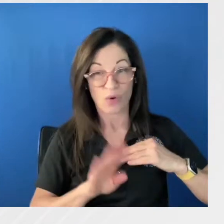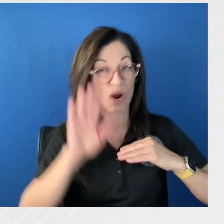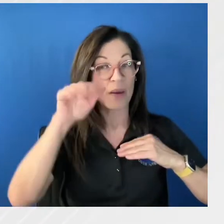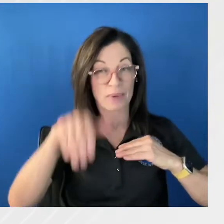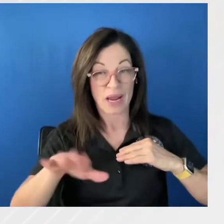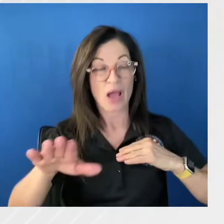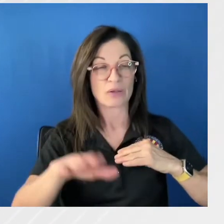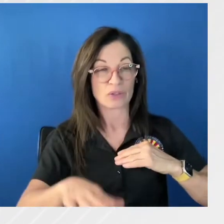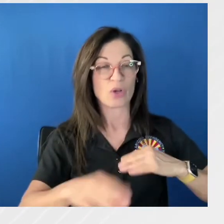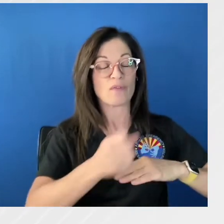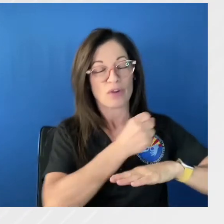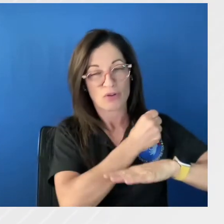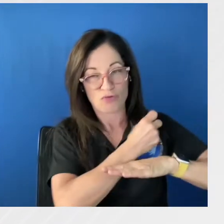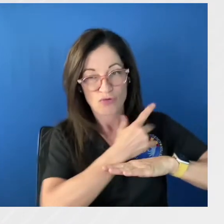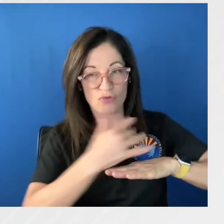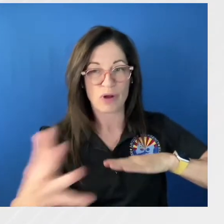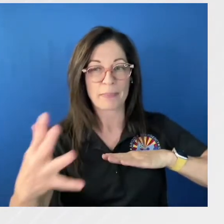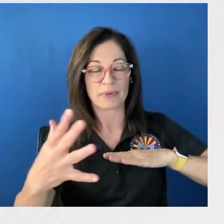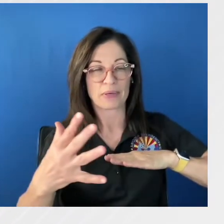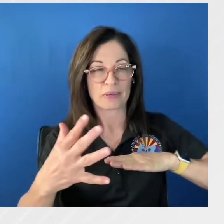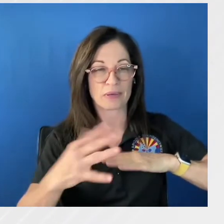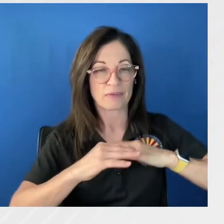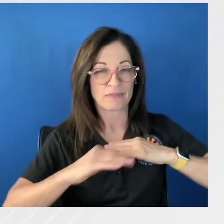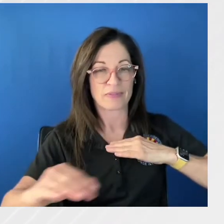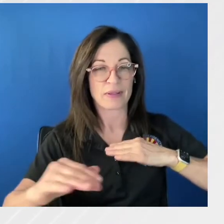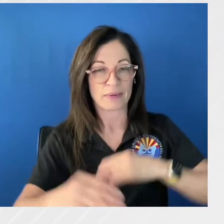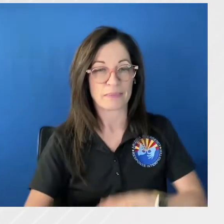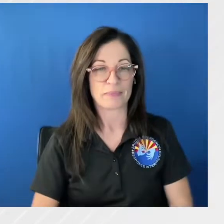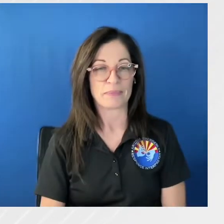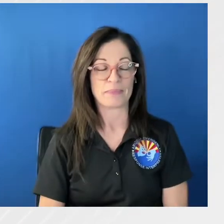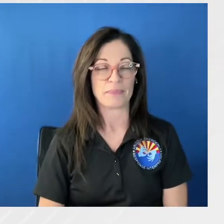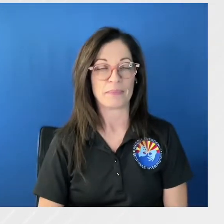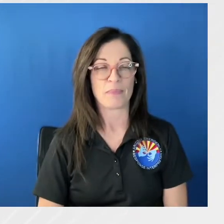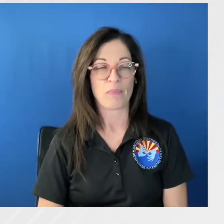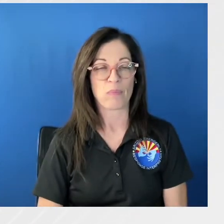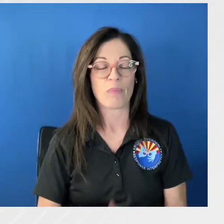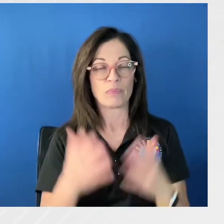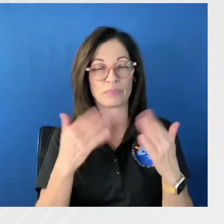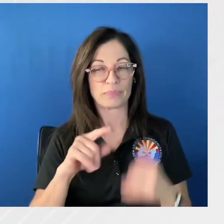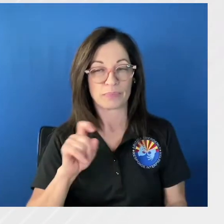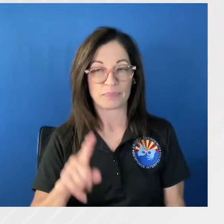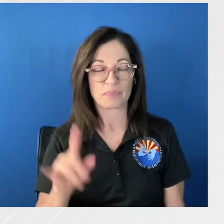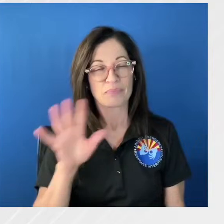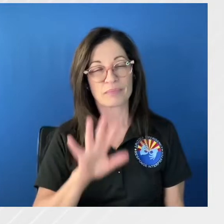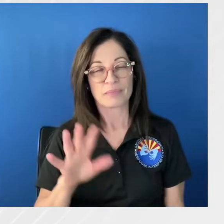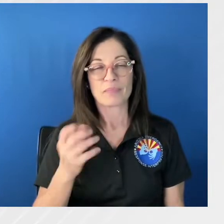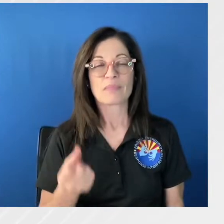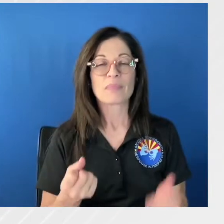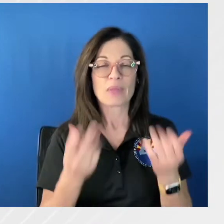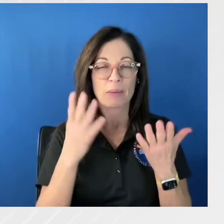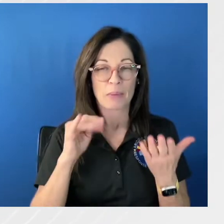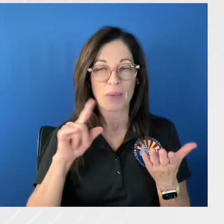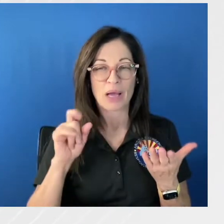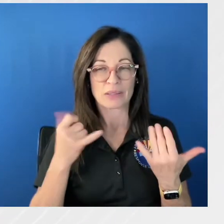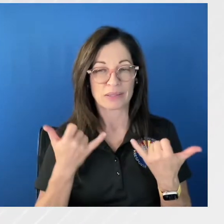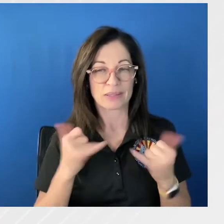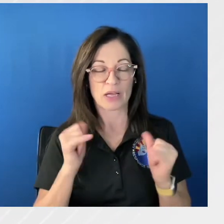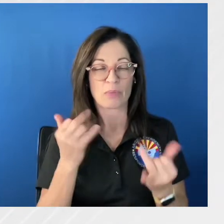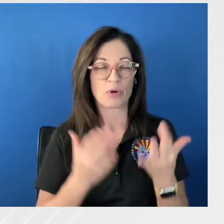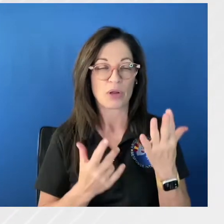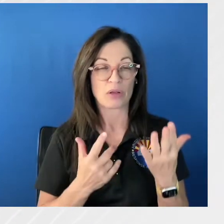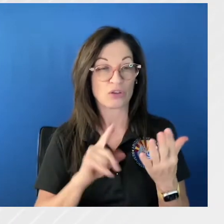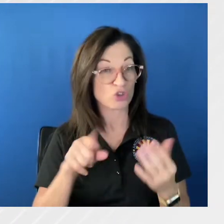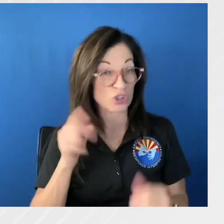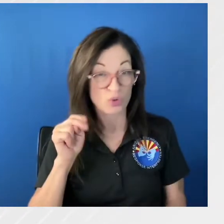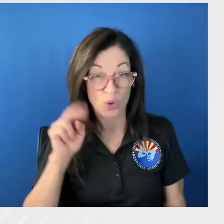very rapid across the landscape. So the next question is, roughly how many miles still burning? Is it just the northwest